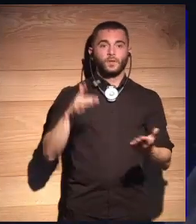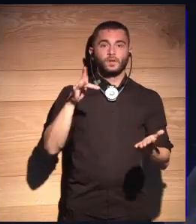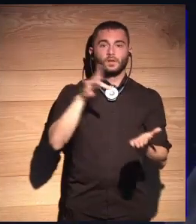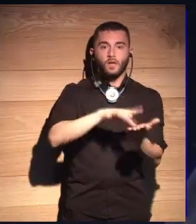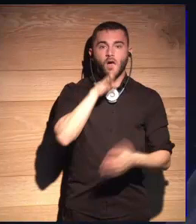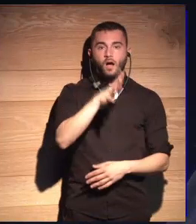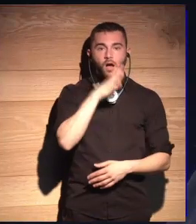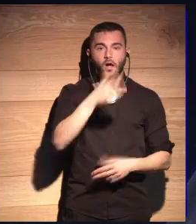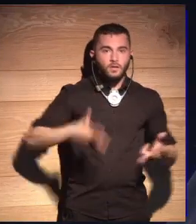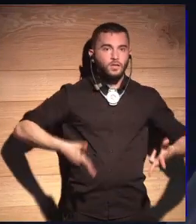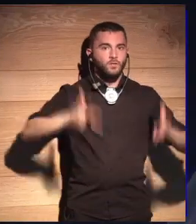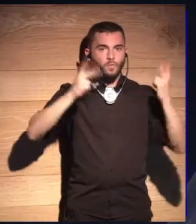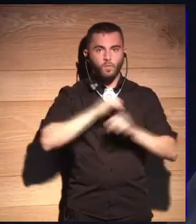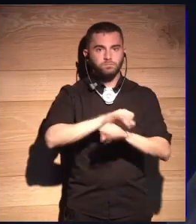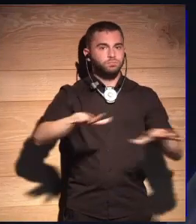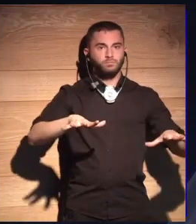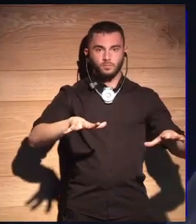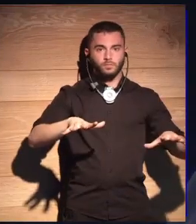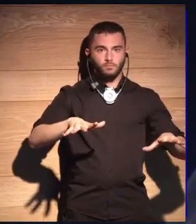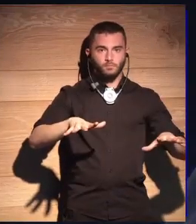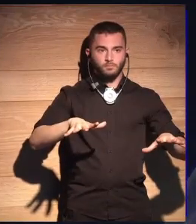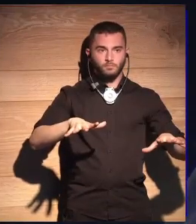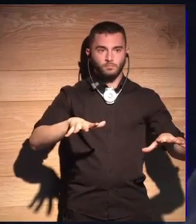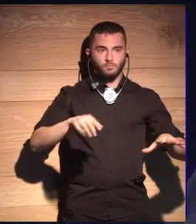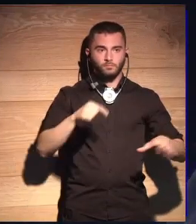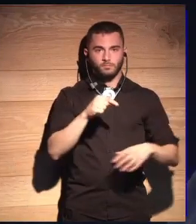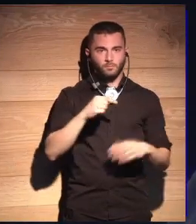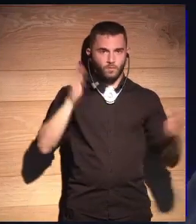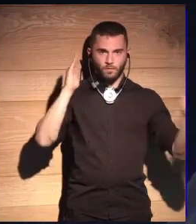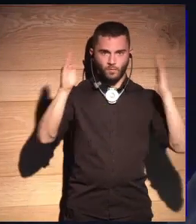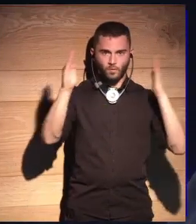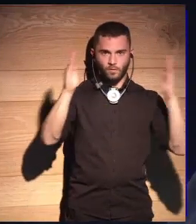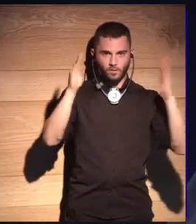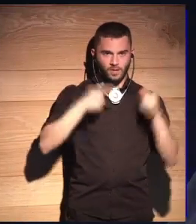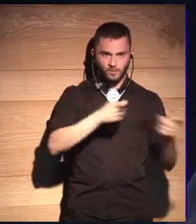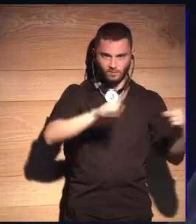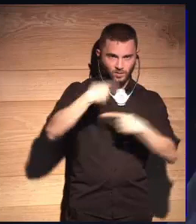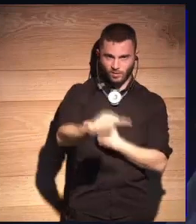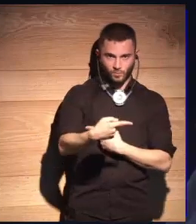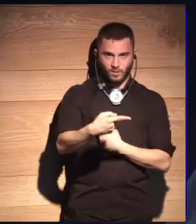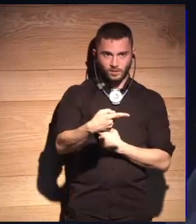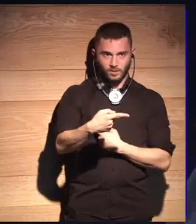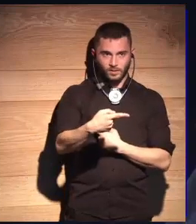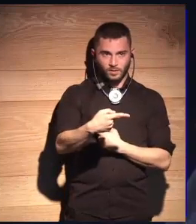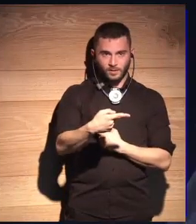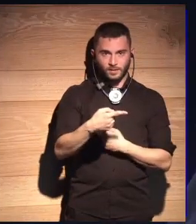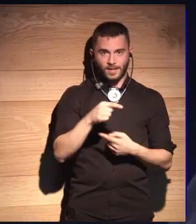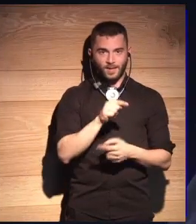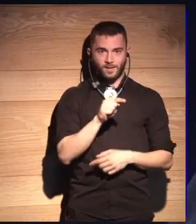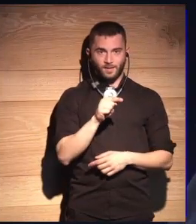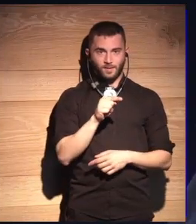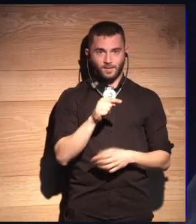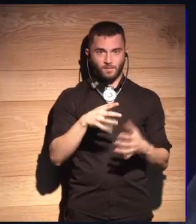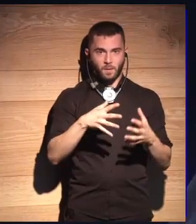the post-war Keynesian era, when quality of life and wealth grew for the vast majority